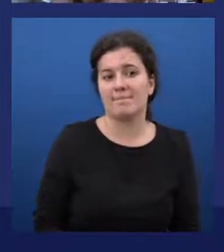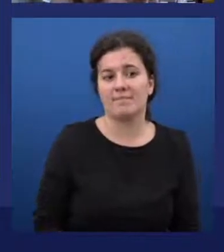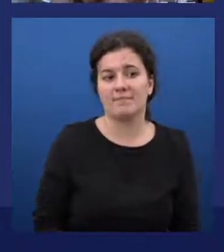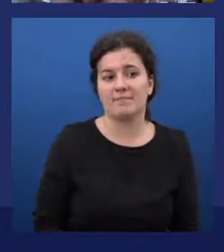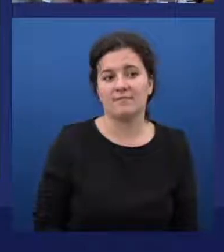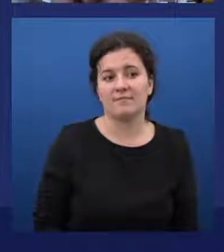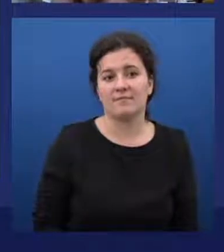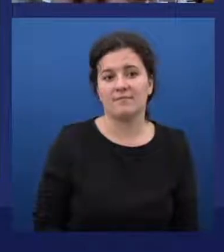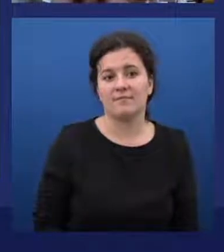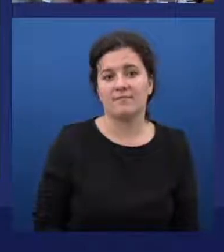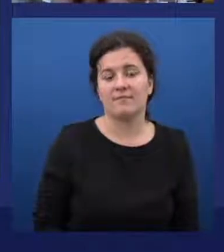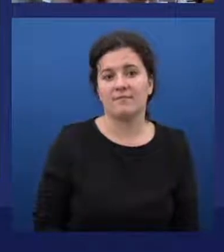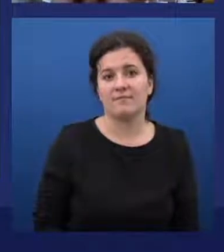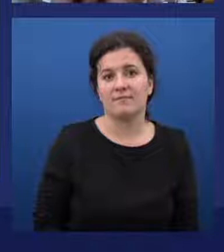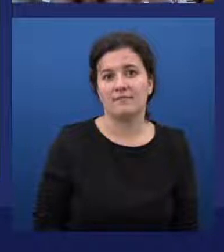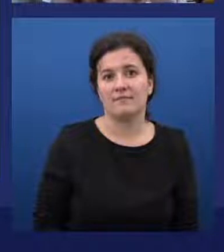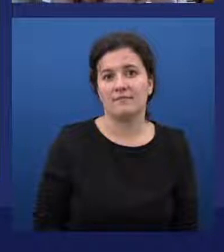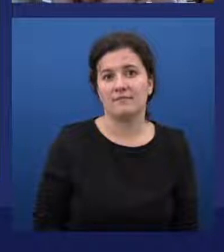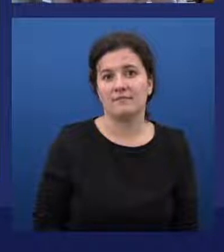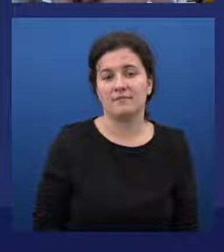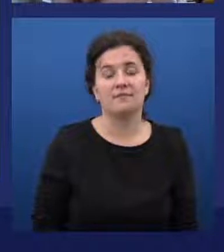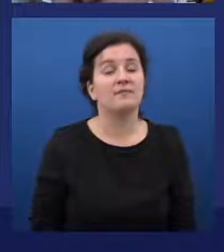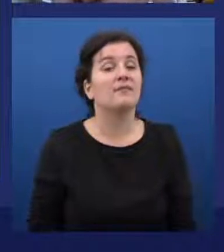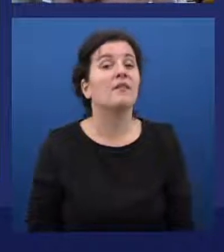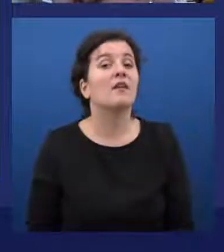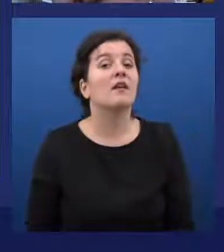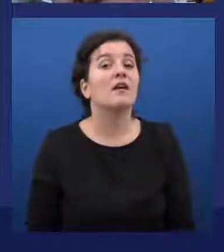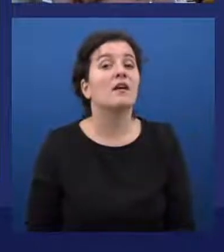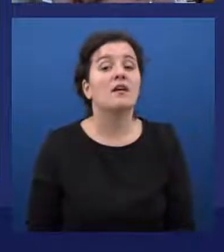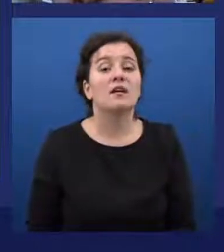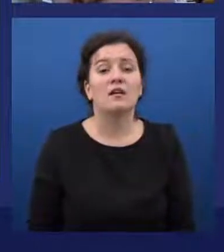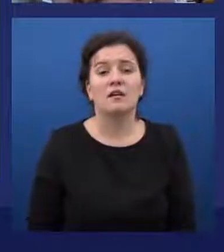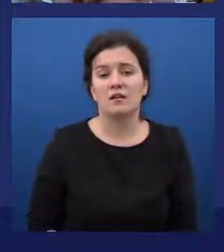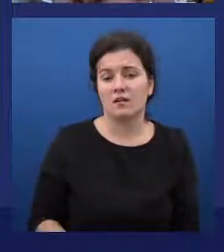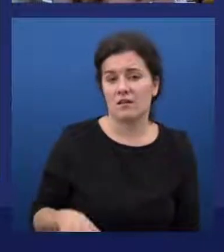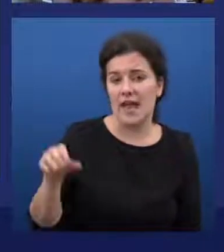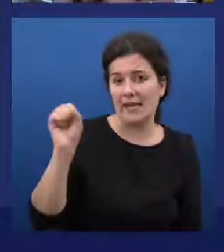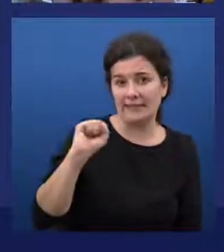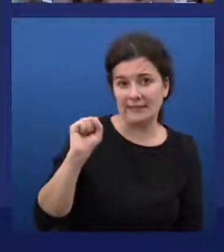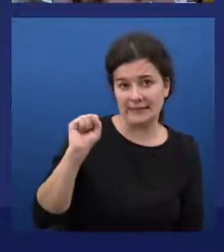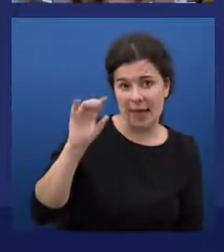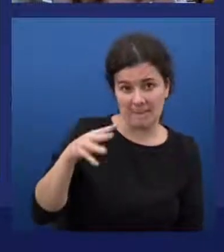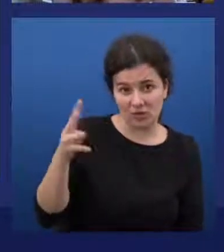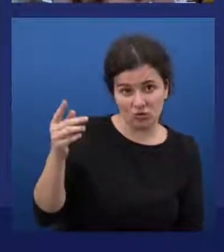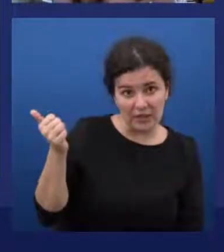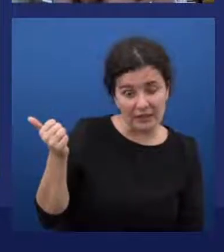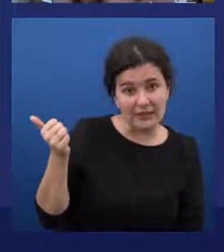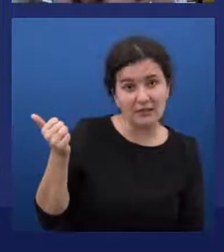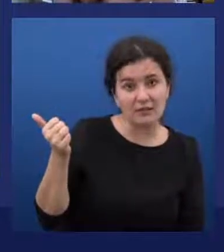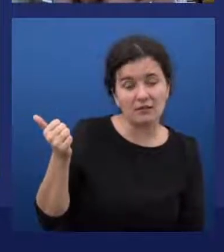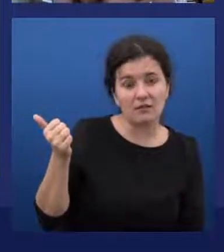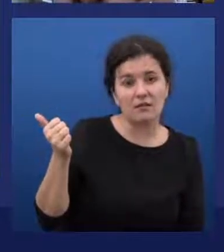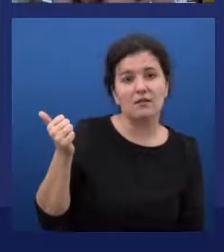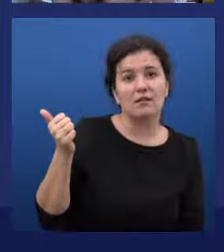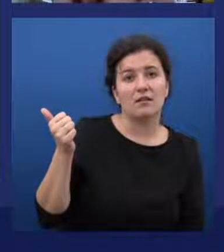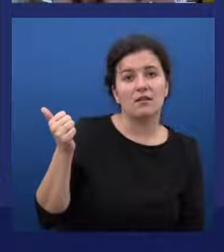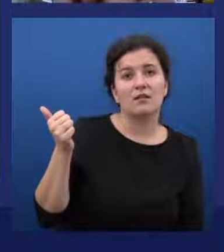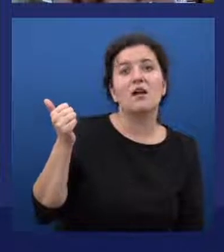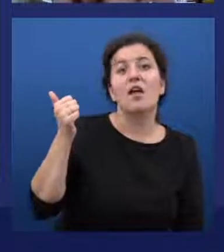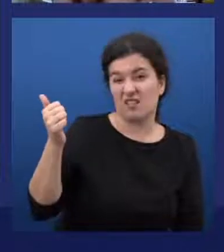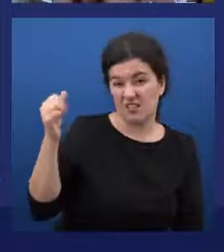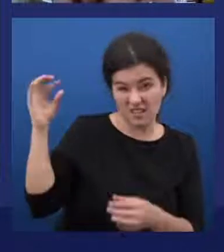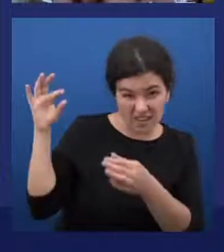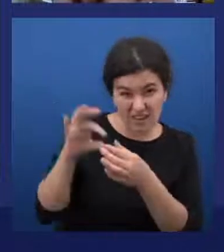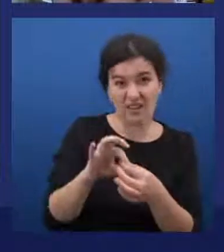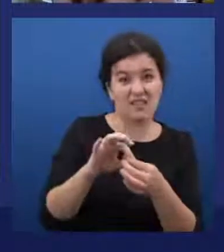And it will be. So SendGrid is, I guess, one of the services that is exposed in Azure Functions that you can